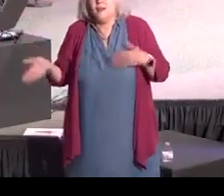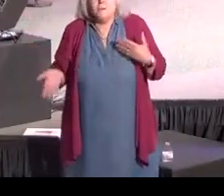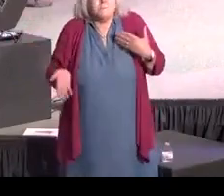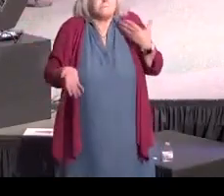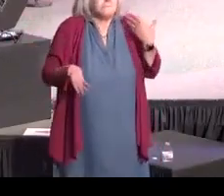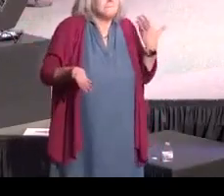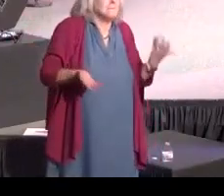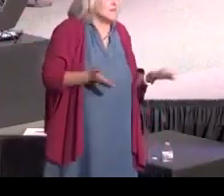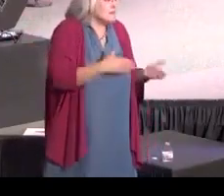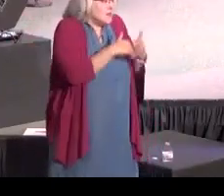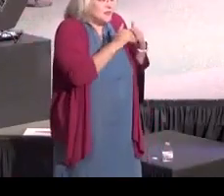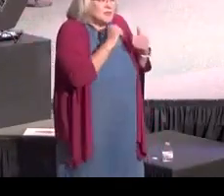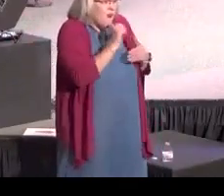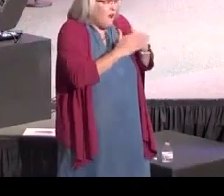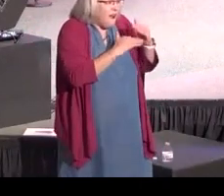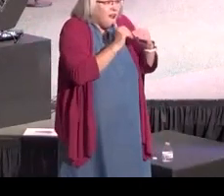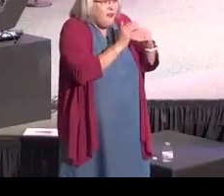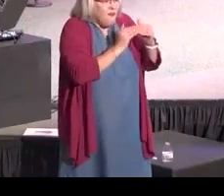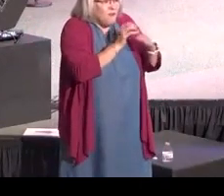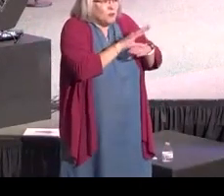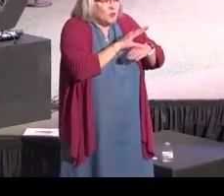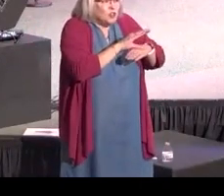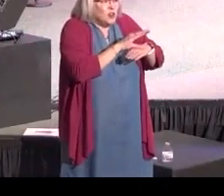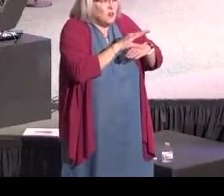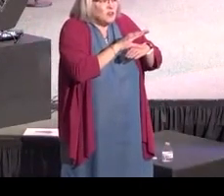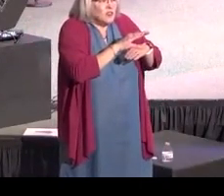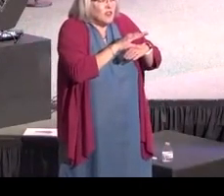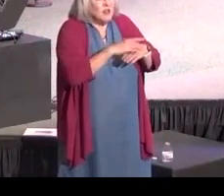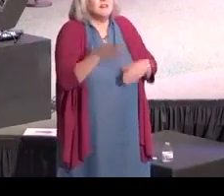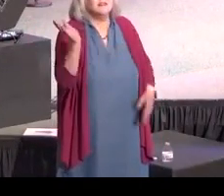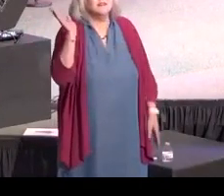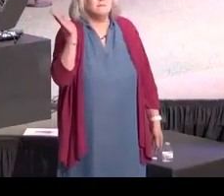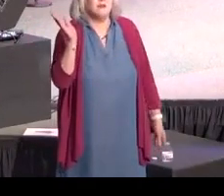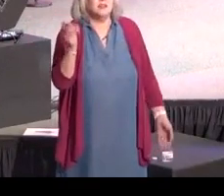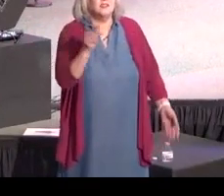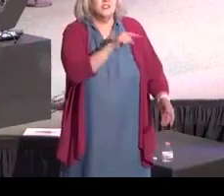feel uncomfortable here in church today, this message is for you.